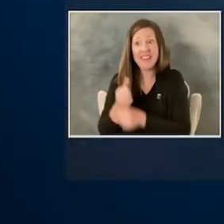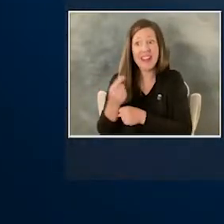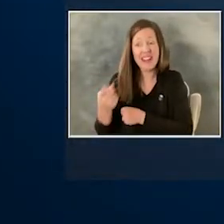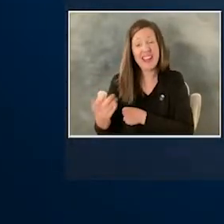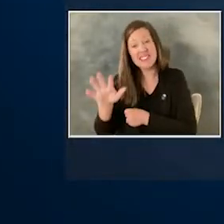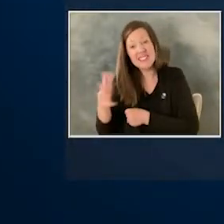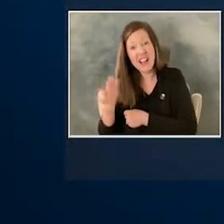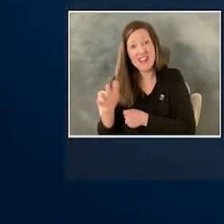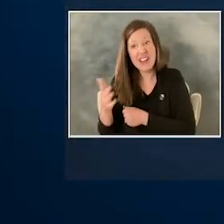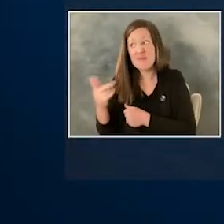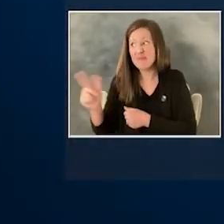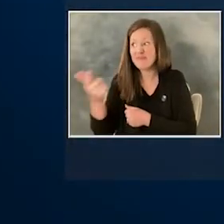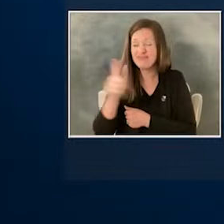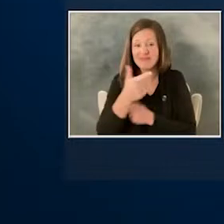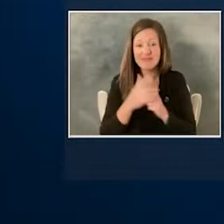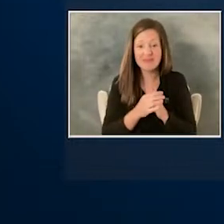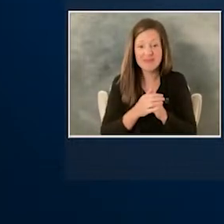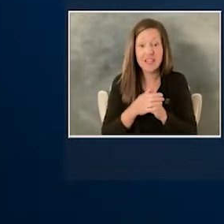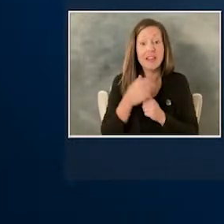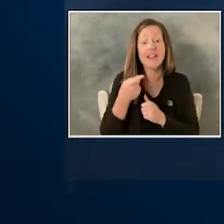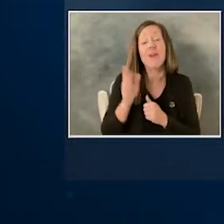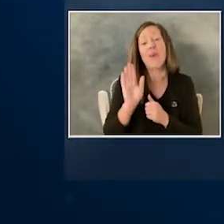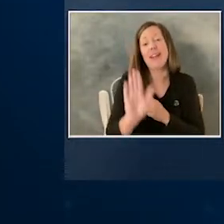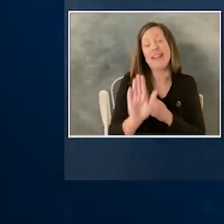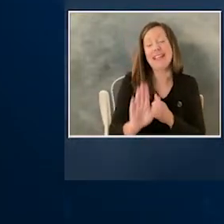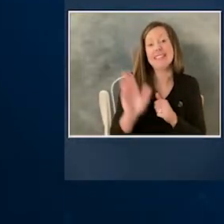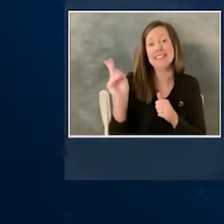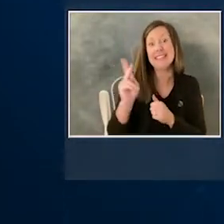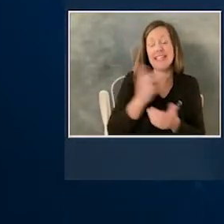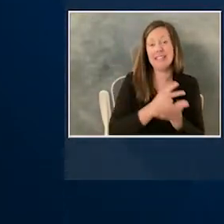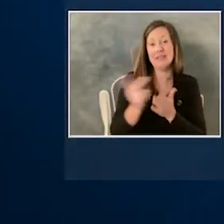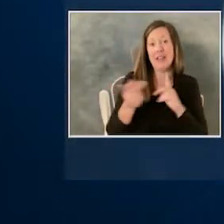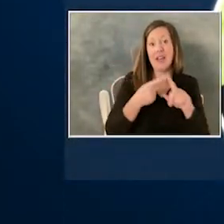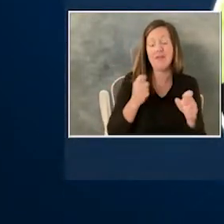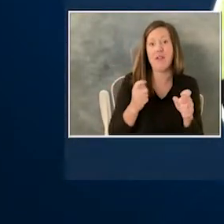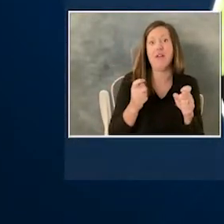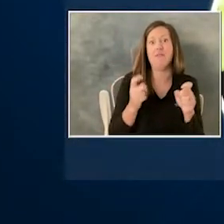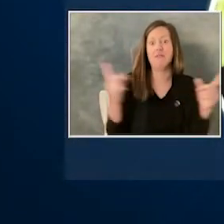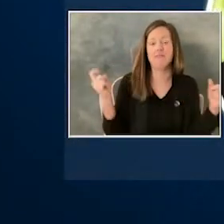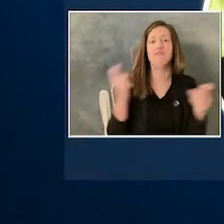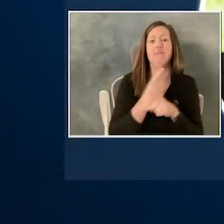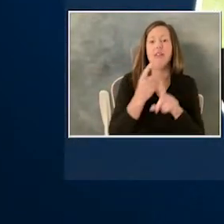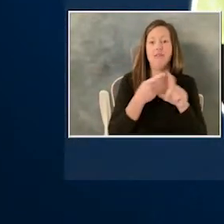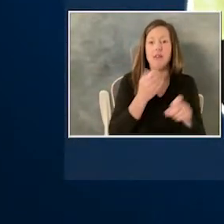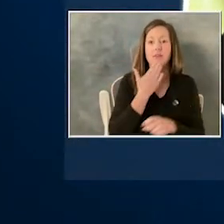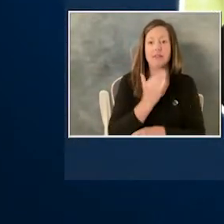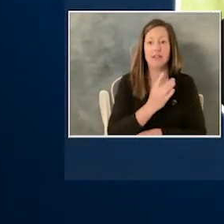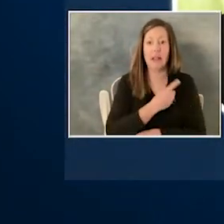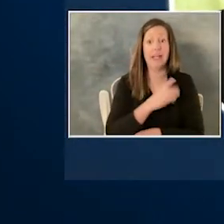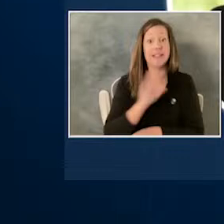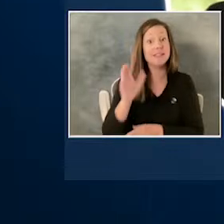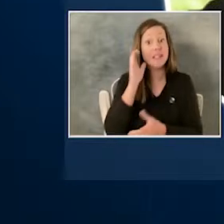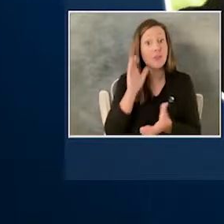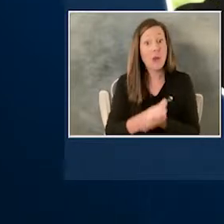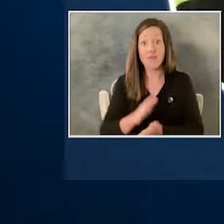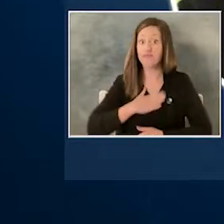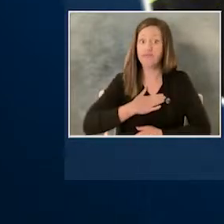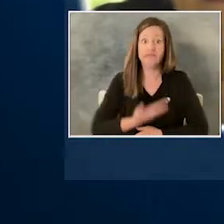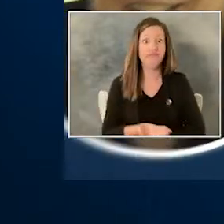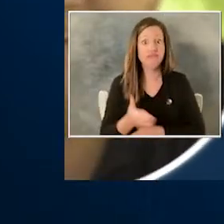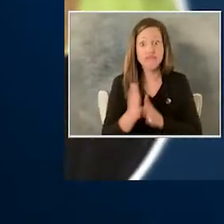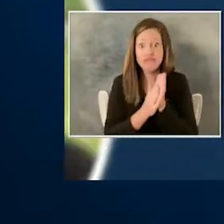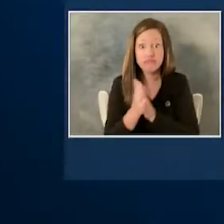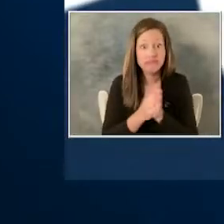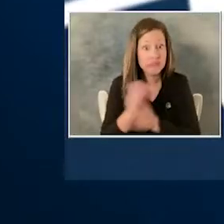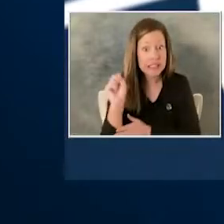Or Chris, whose kidneys failed from complications due to diabetes. His wife Stephanie was all in, pending